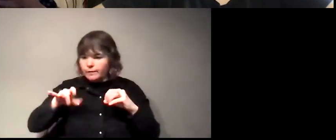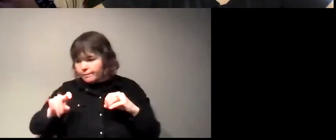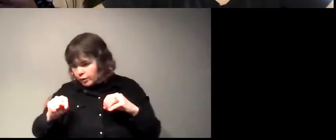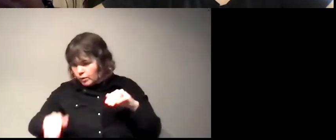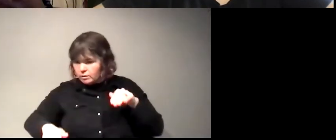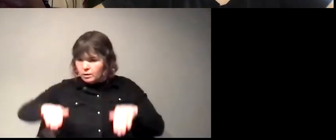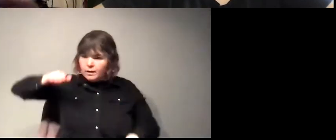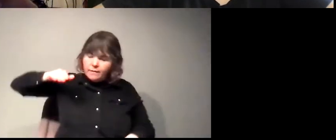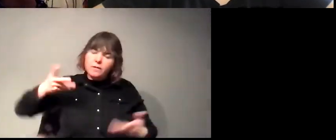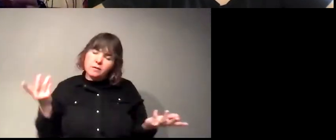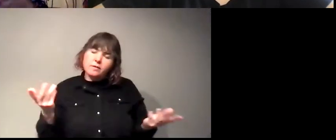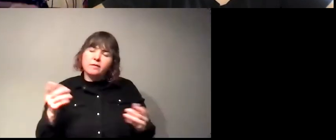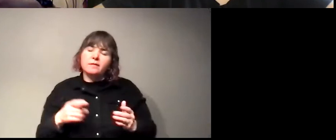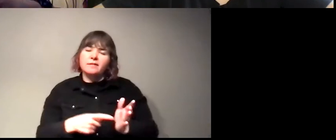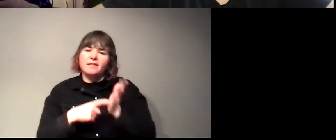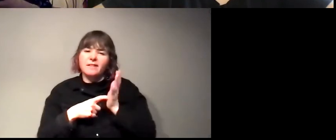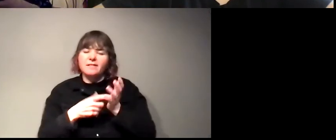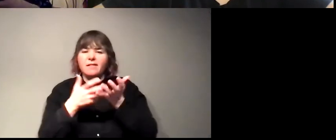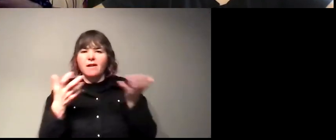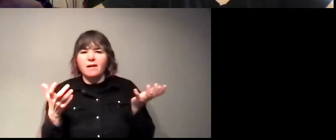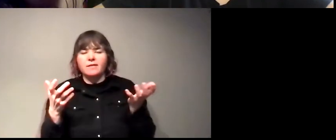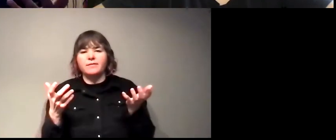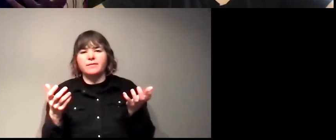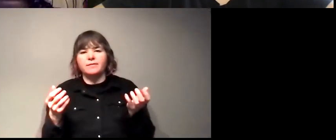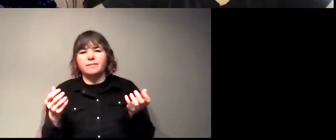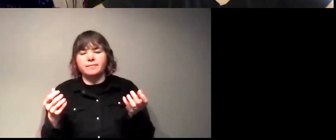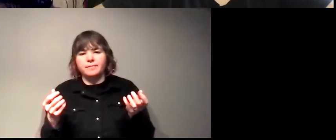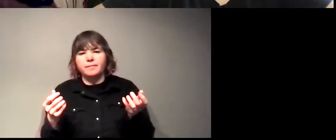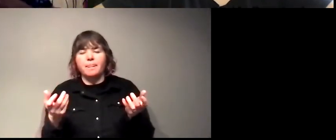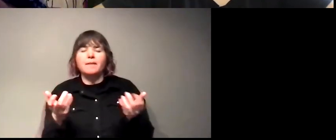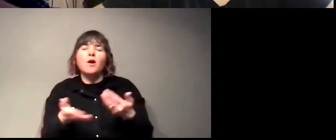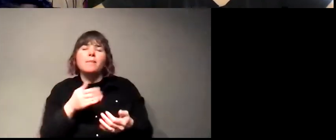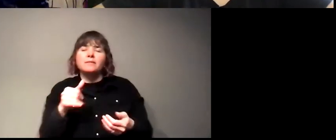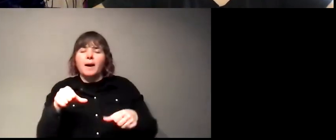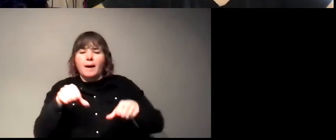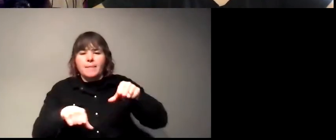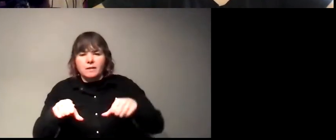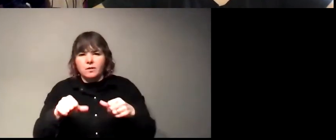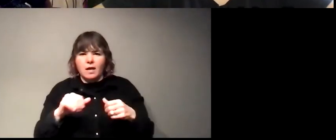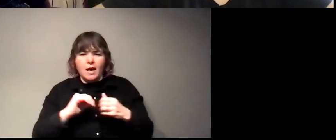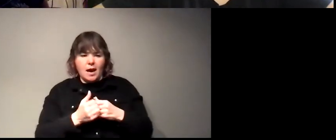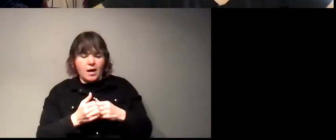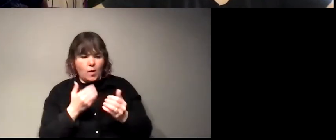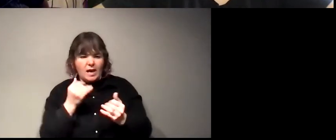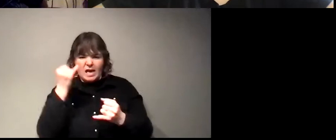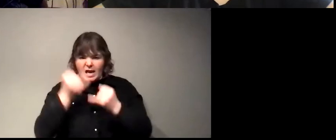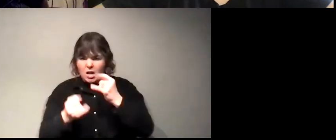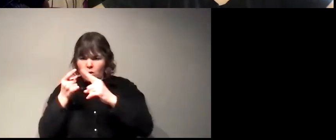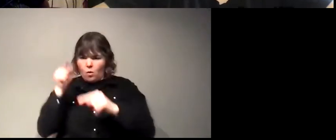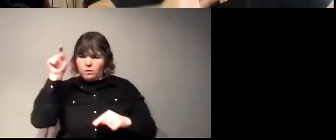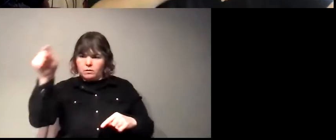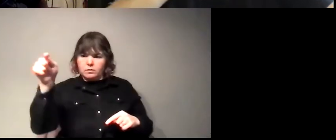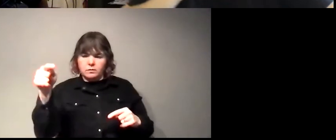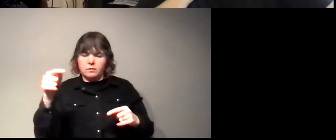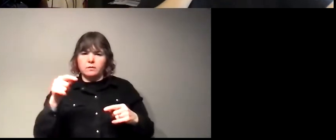So it takes a lot of, it's almost like a puzzle. You're like, how do I get to the end goal of this behavior? Like where